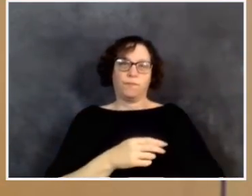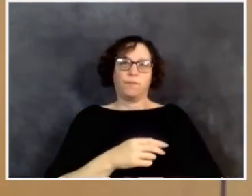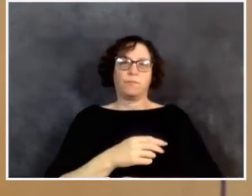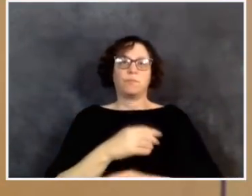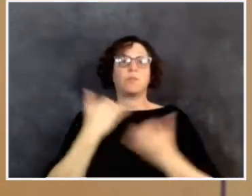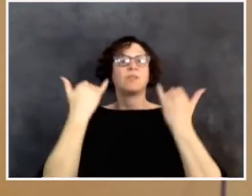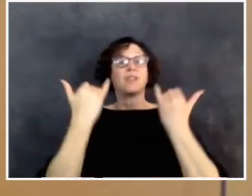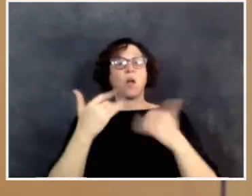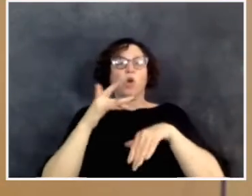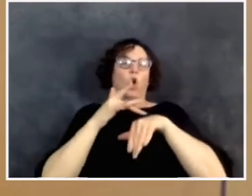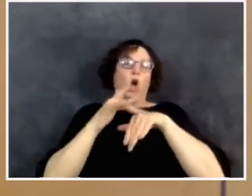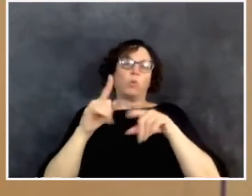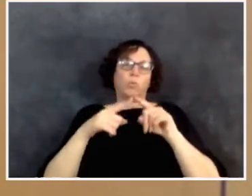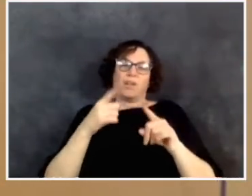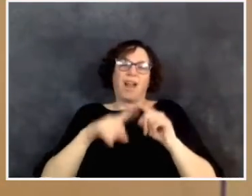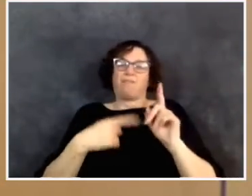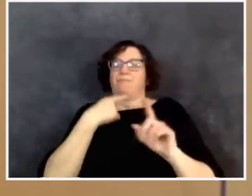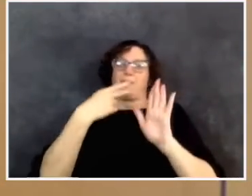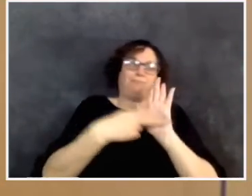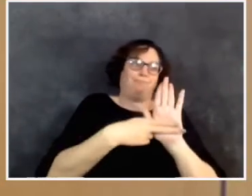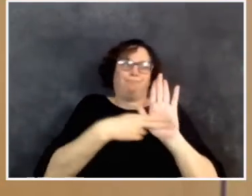sustained reduction.